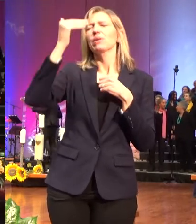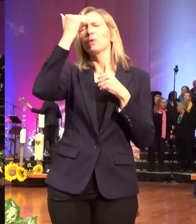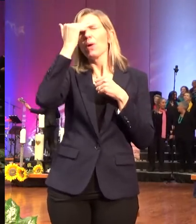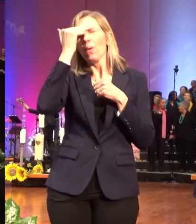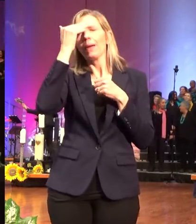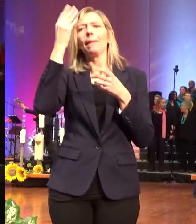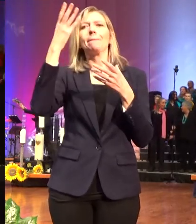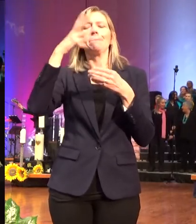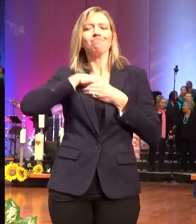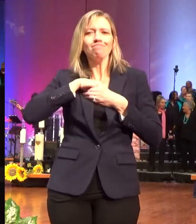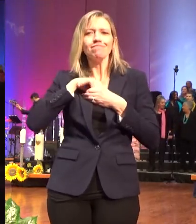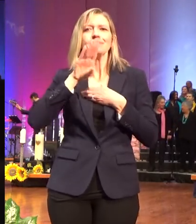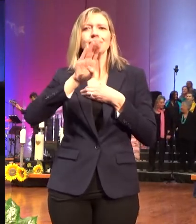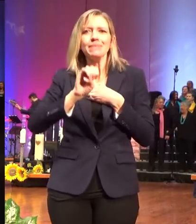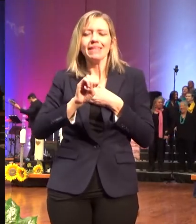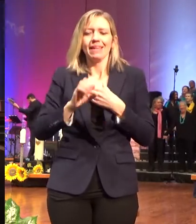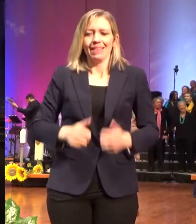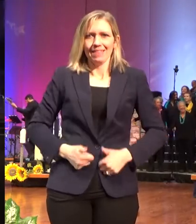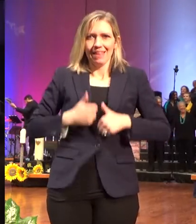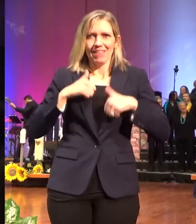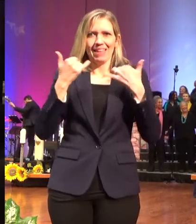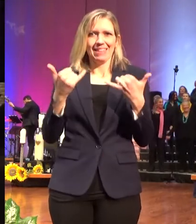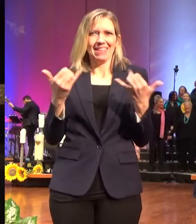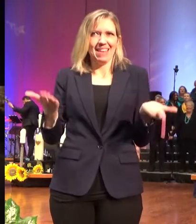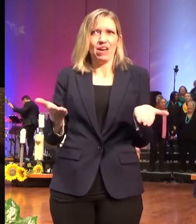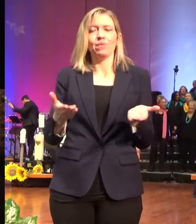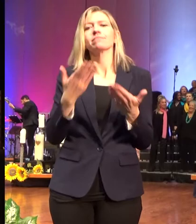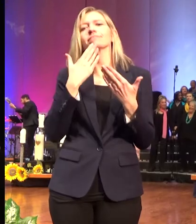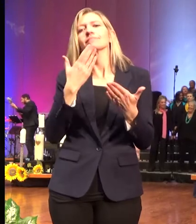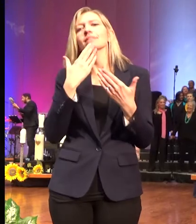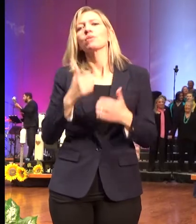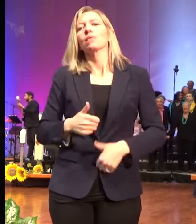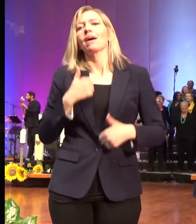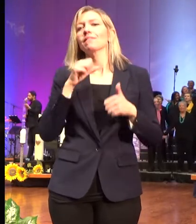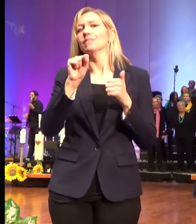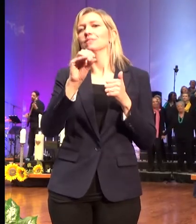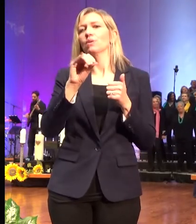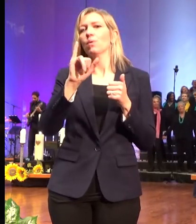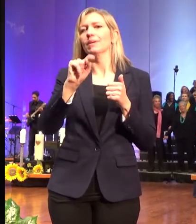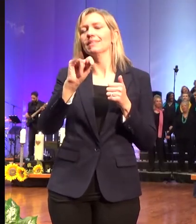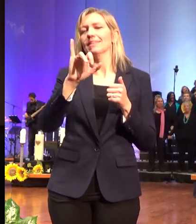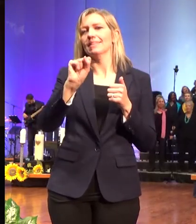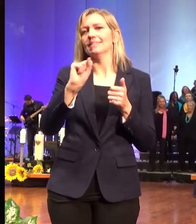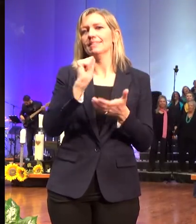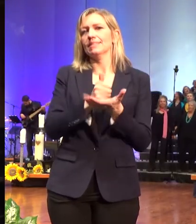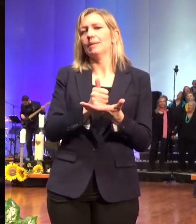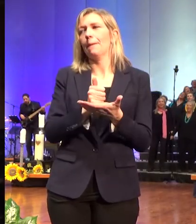knowing it, being it, living it right here and right now. Thank you, life. And so it is.